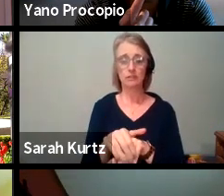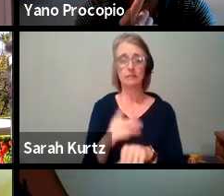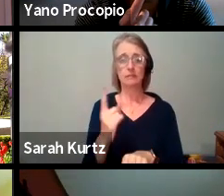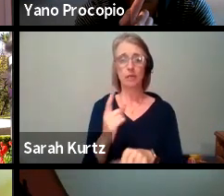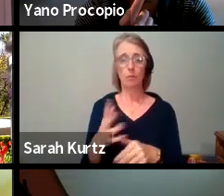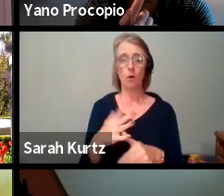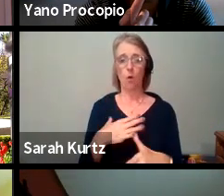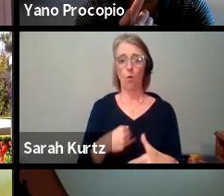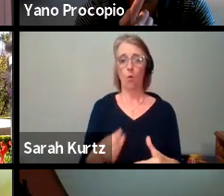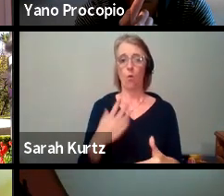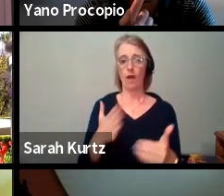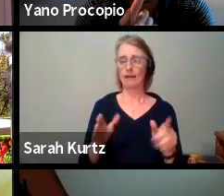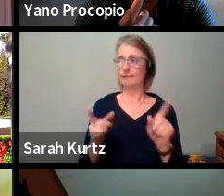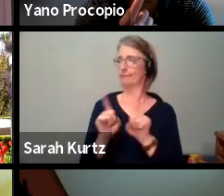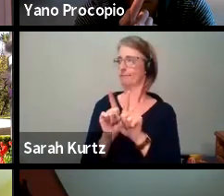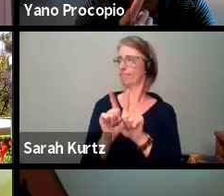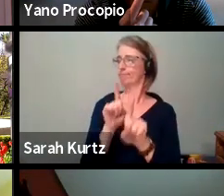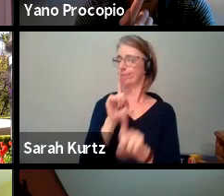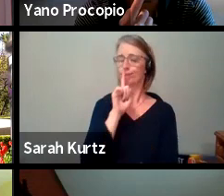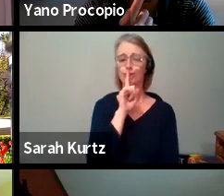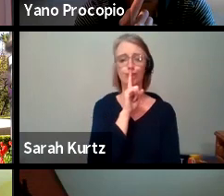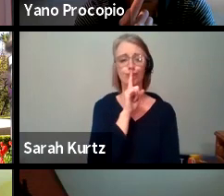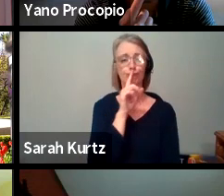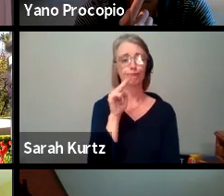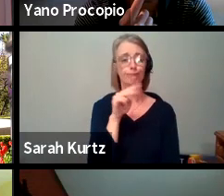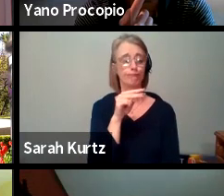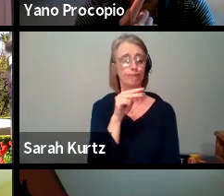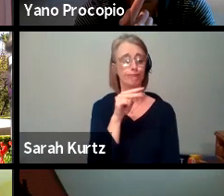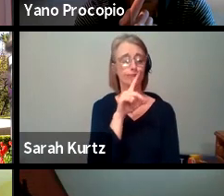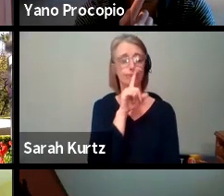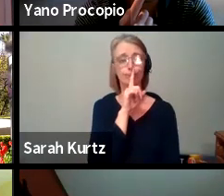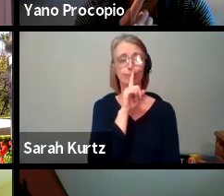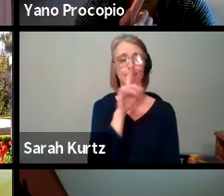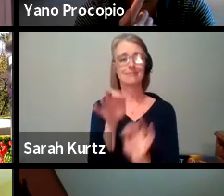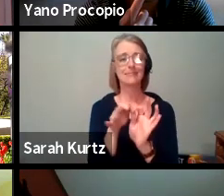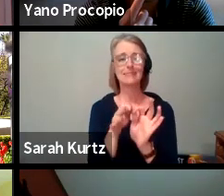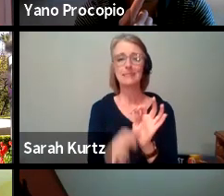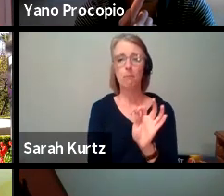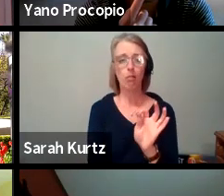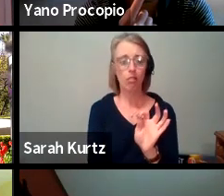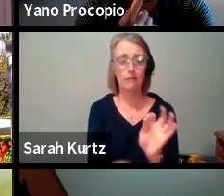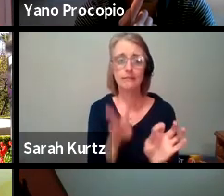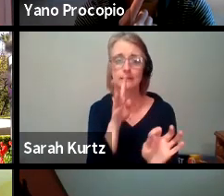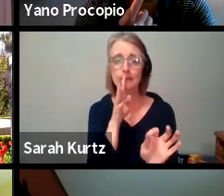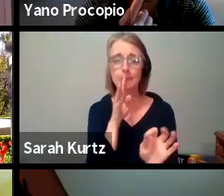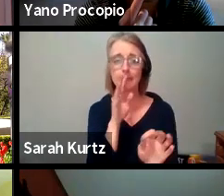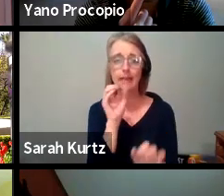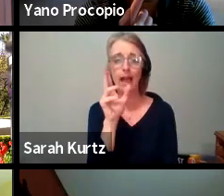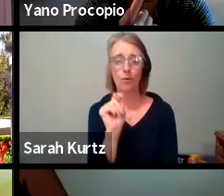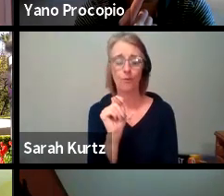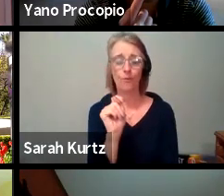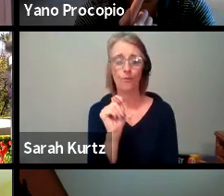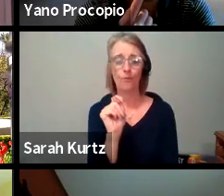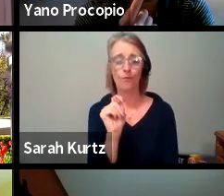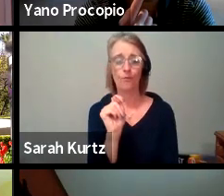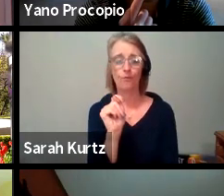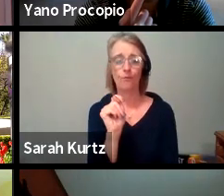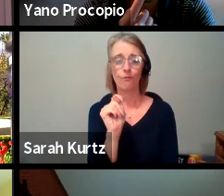near that never said a word. It's very simple, guys. Stop the madness.